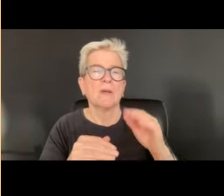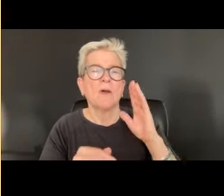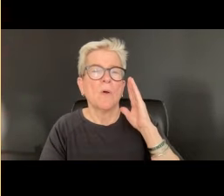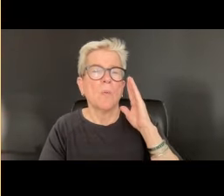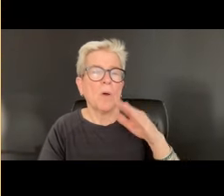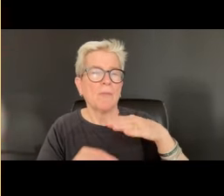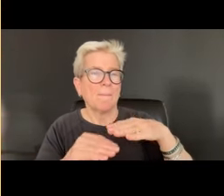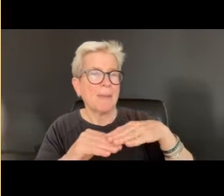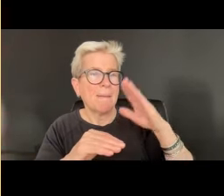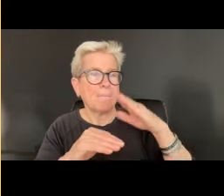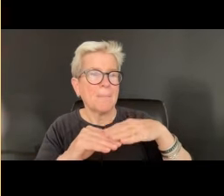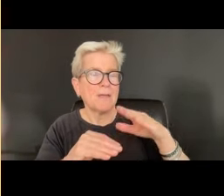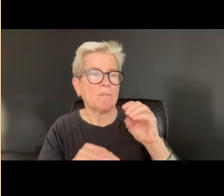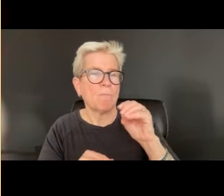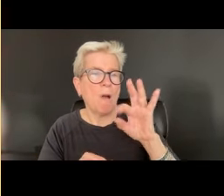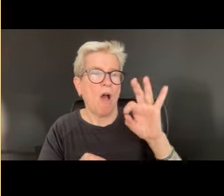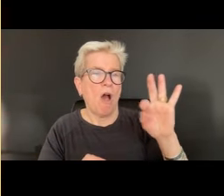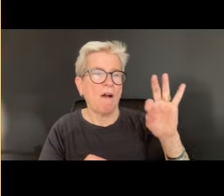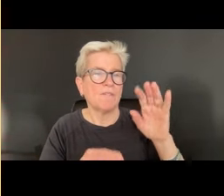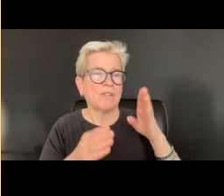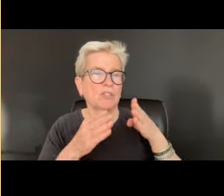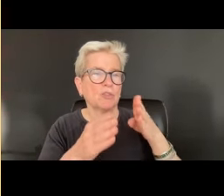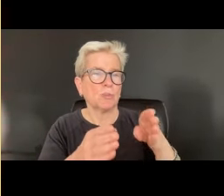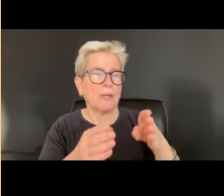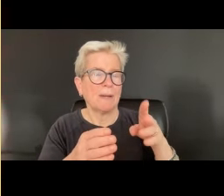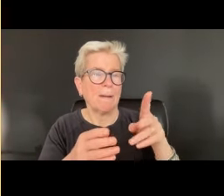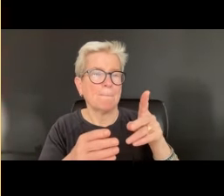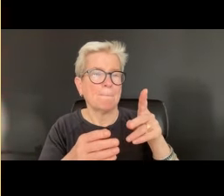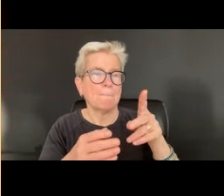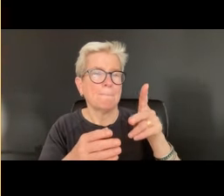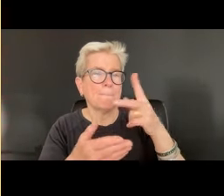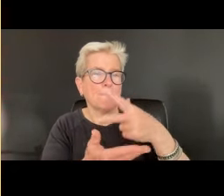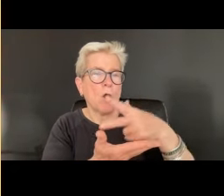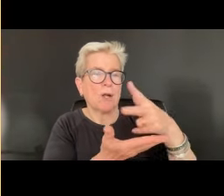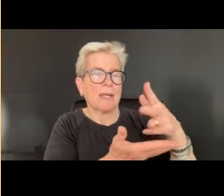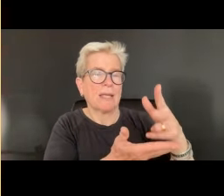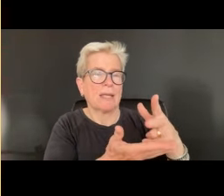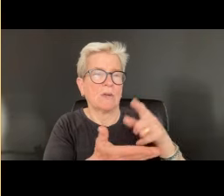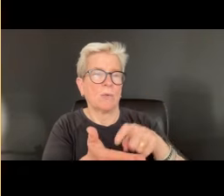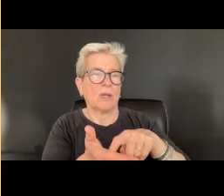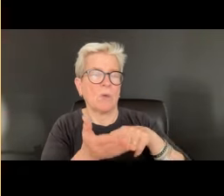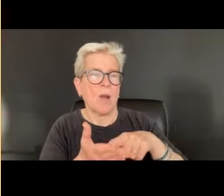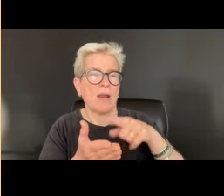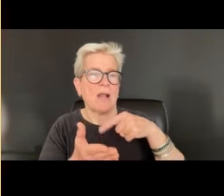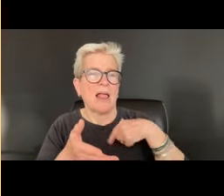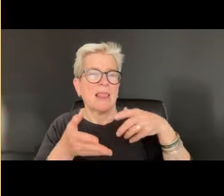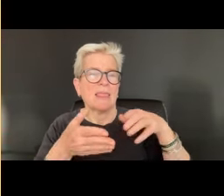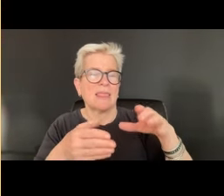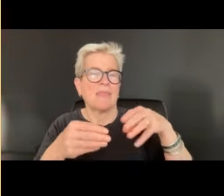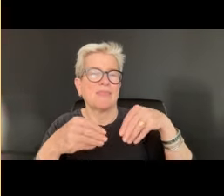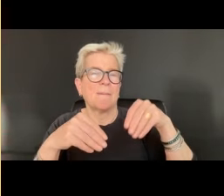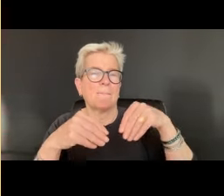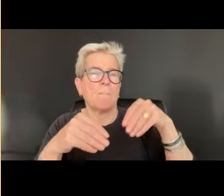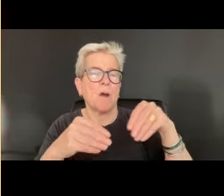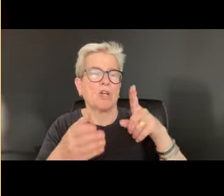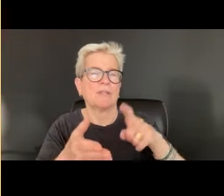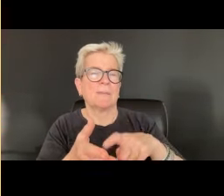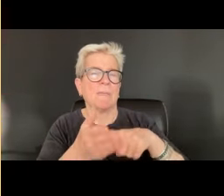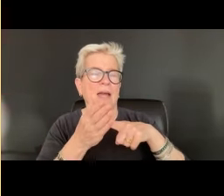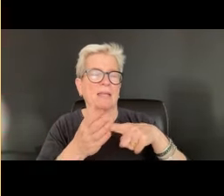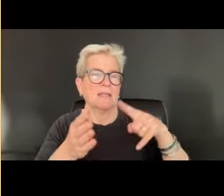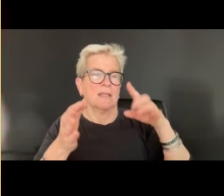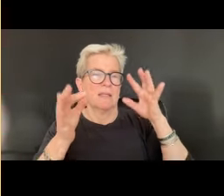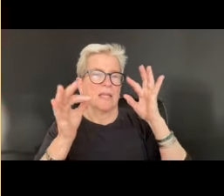minimum off-street parking requirements in any part of the city? Why not let market demand dictate whether a developer chooses to build off-street